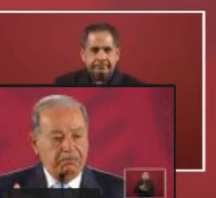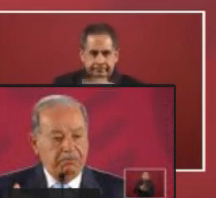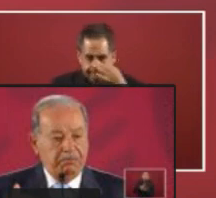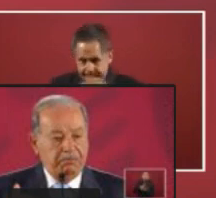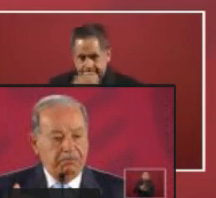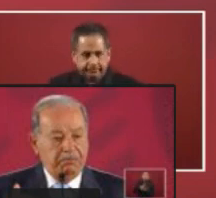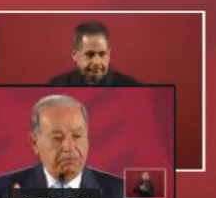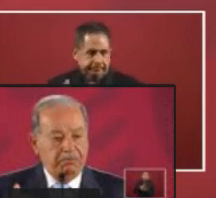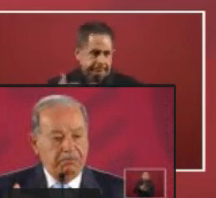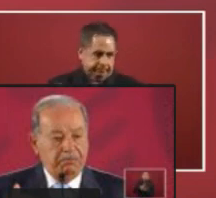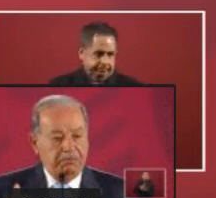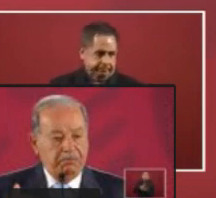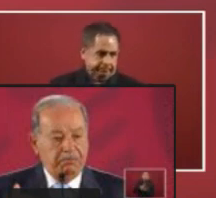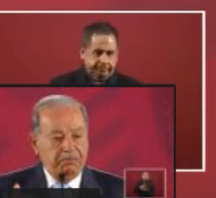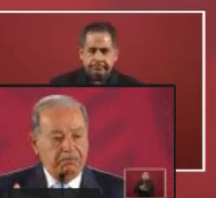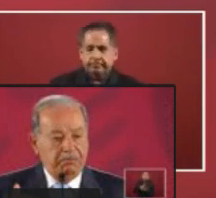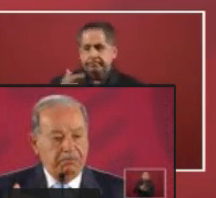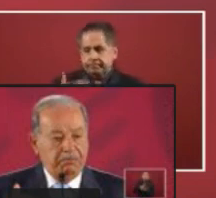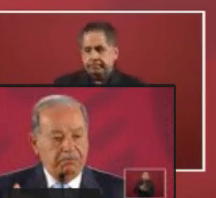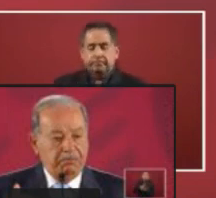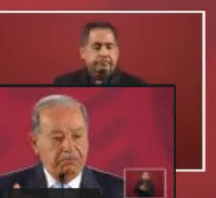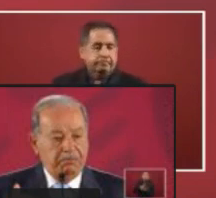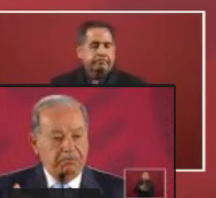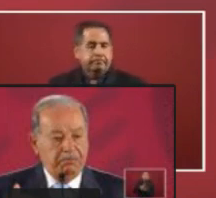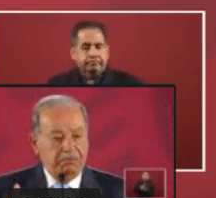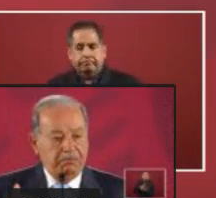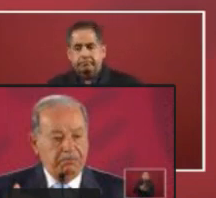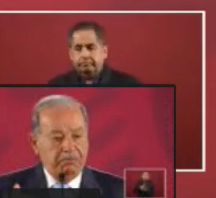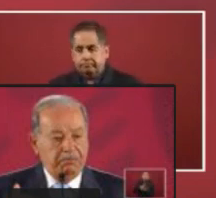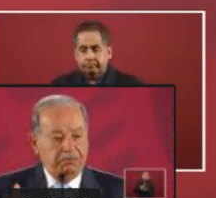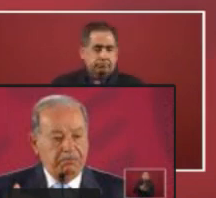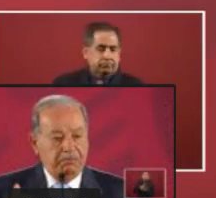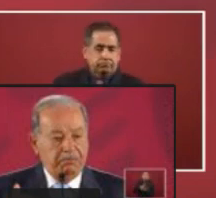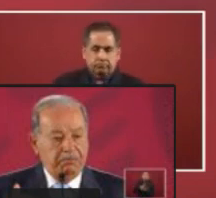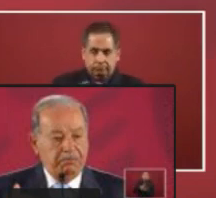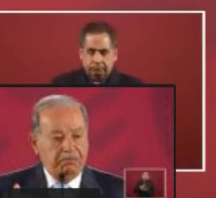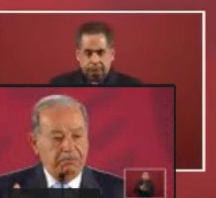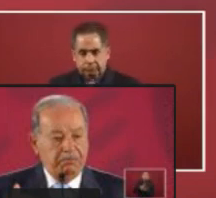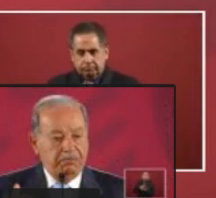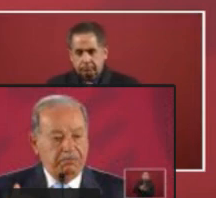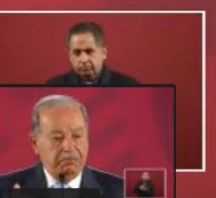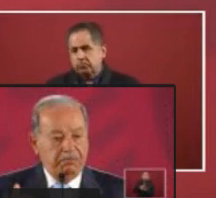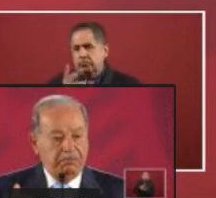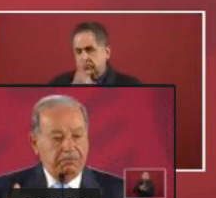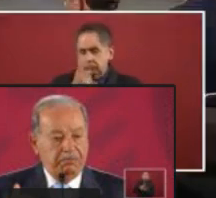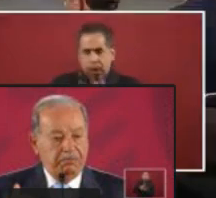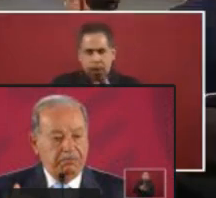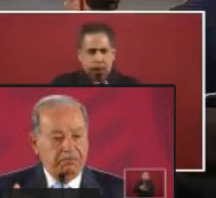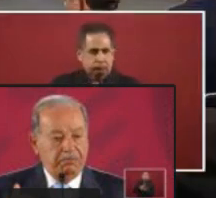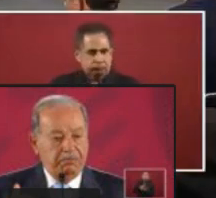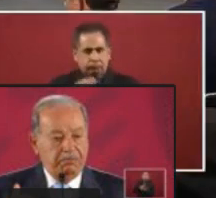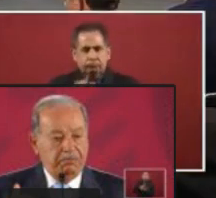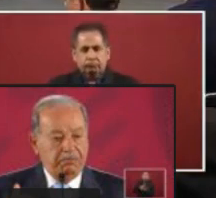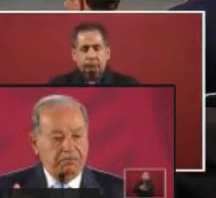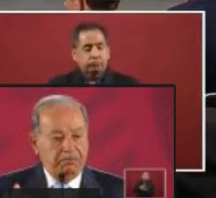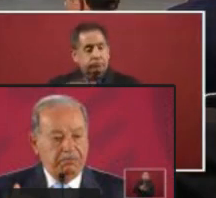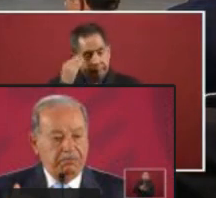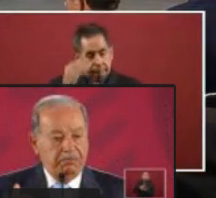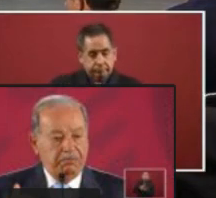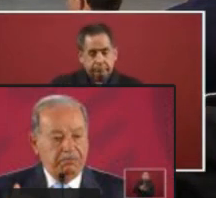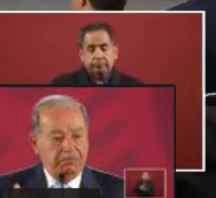we can inform you in the end, which will be more beneficial and interest for